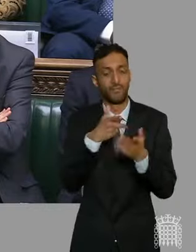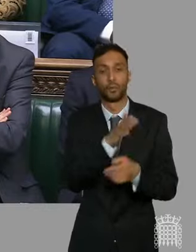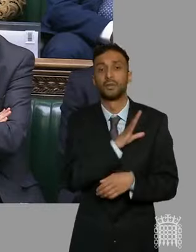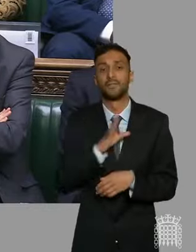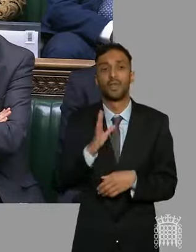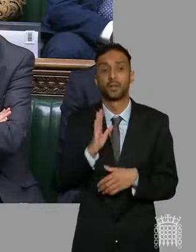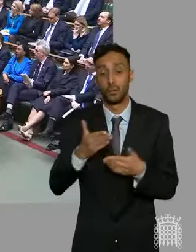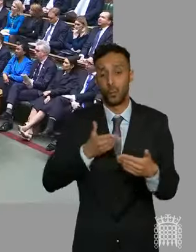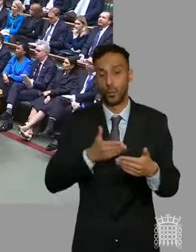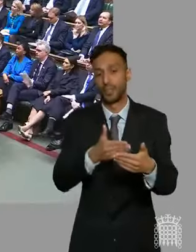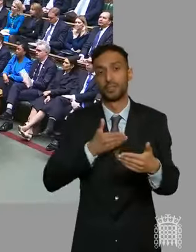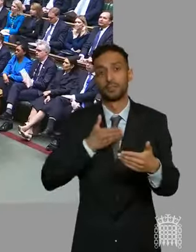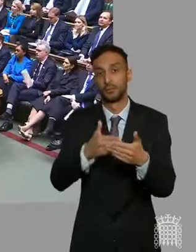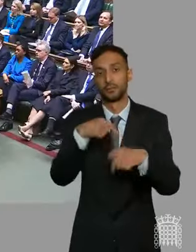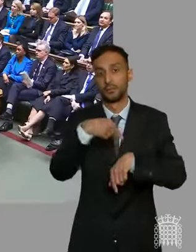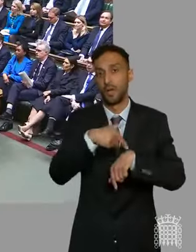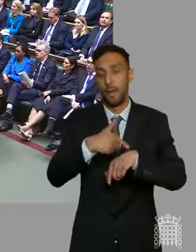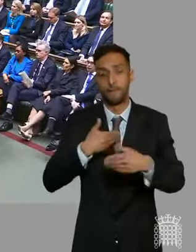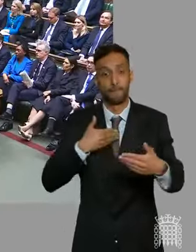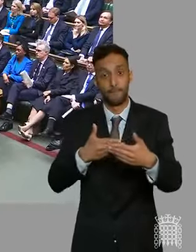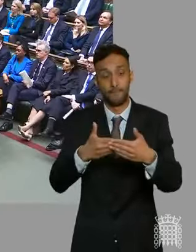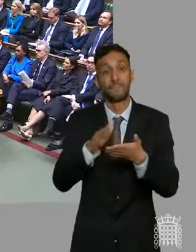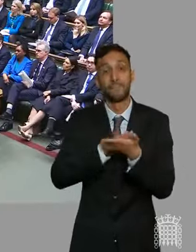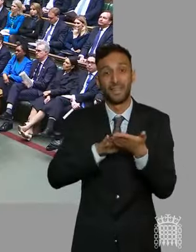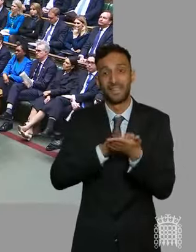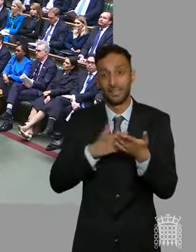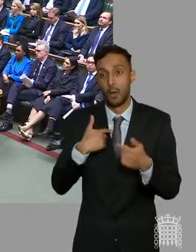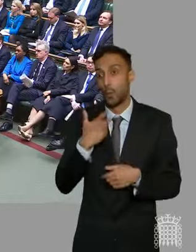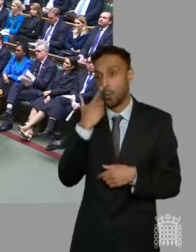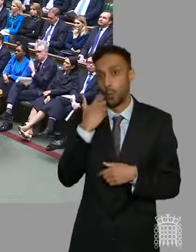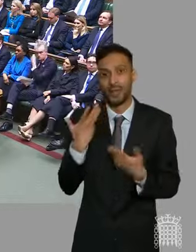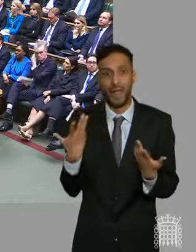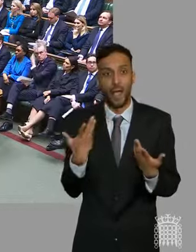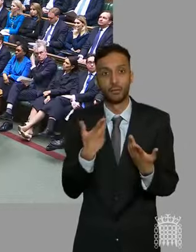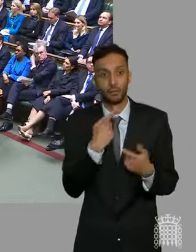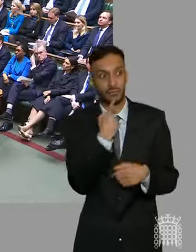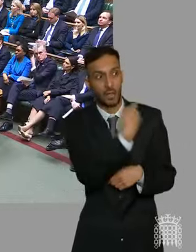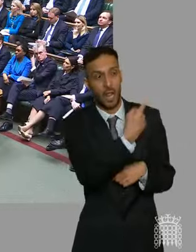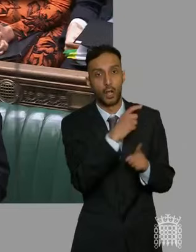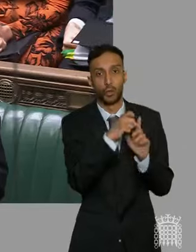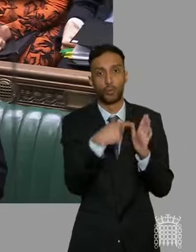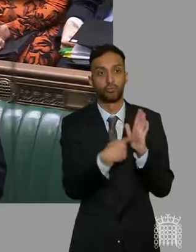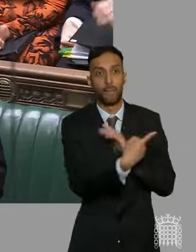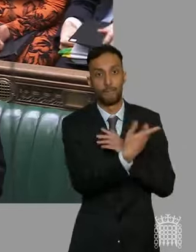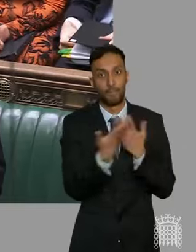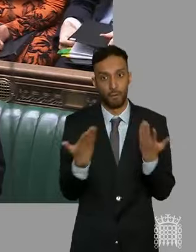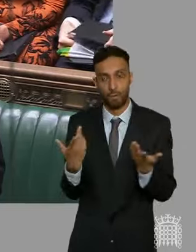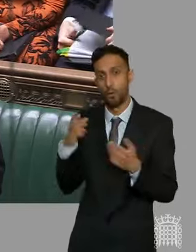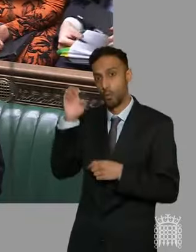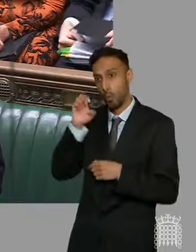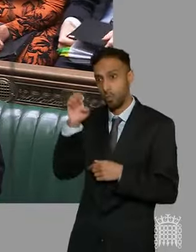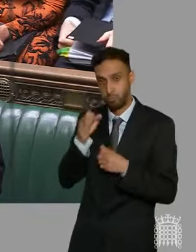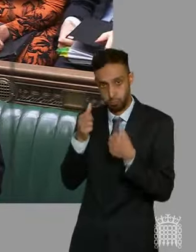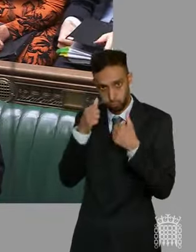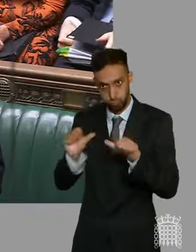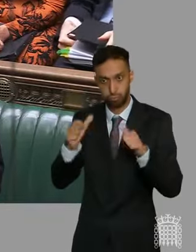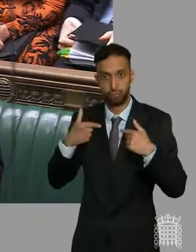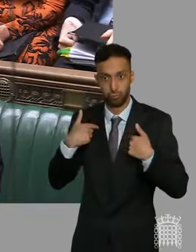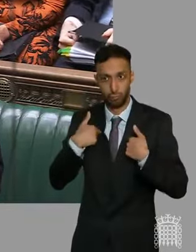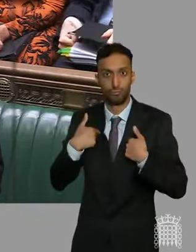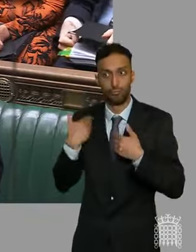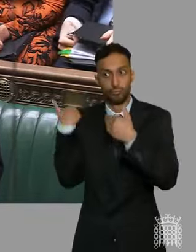its weight on defence? Minister. Well, I agree with him entirely in terms of the priority in terms